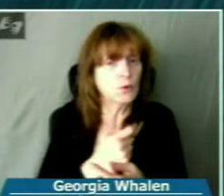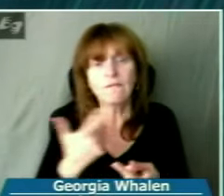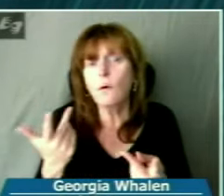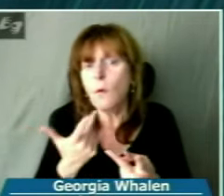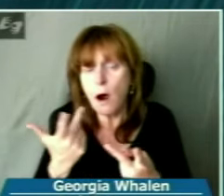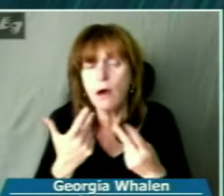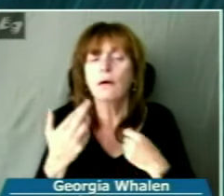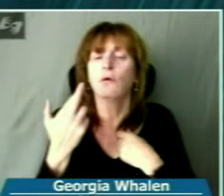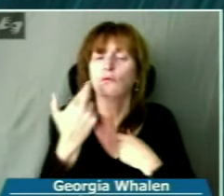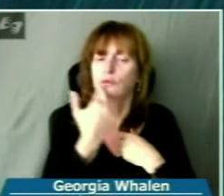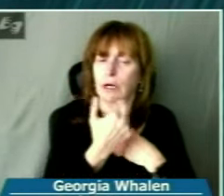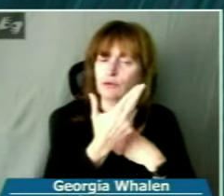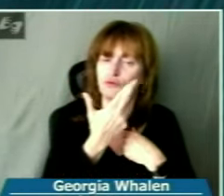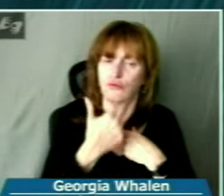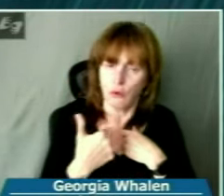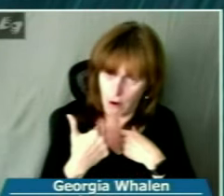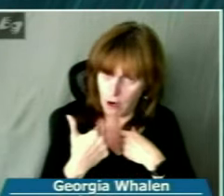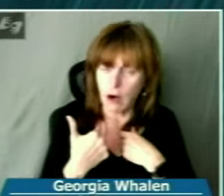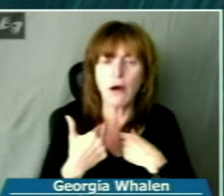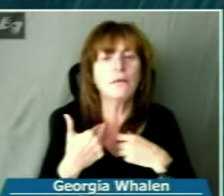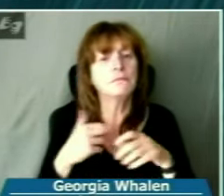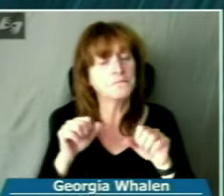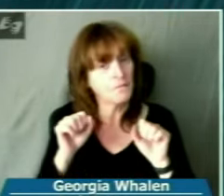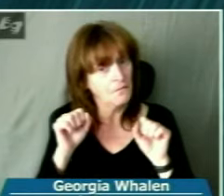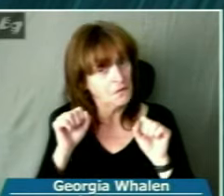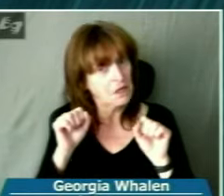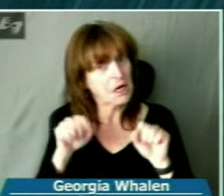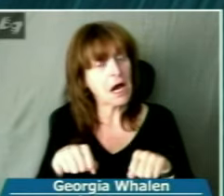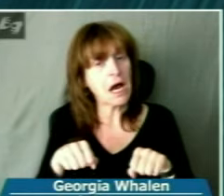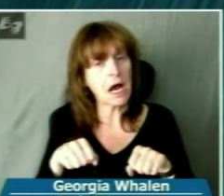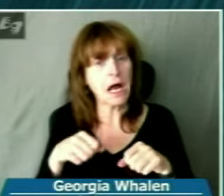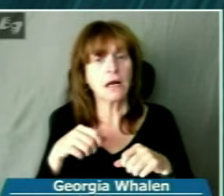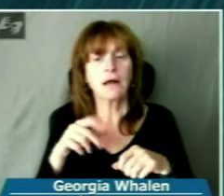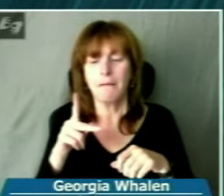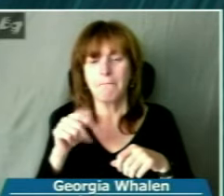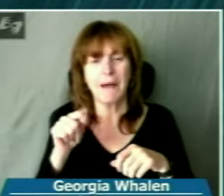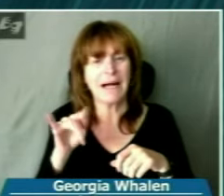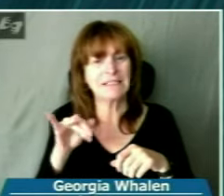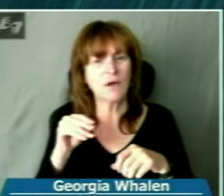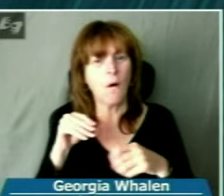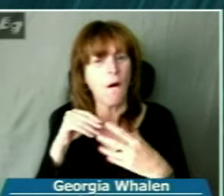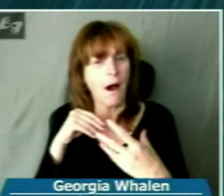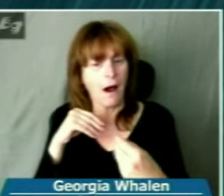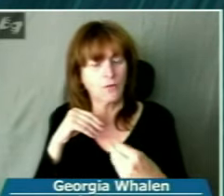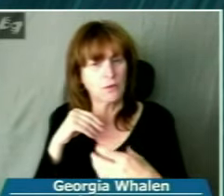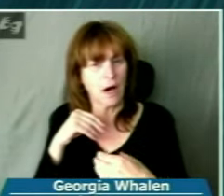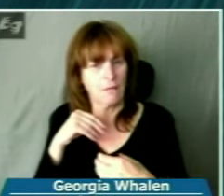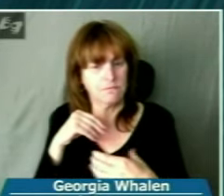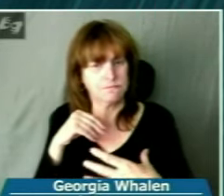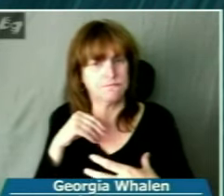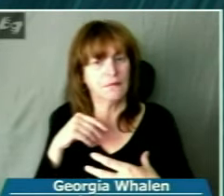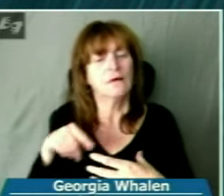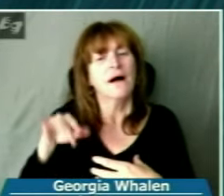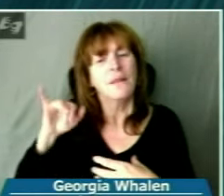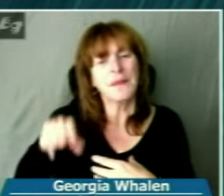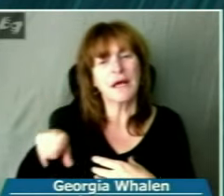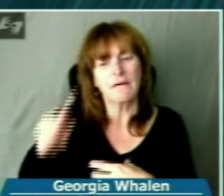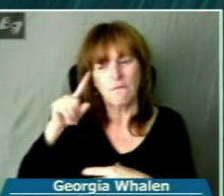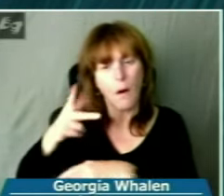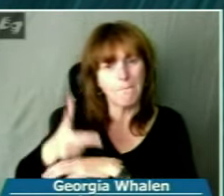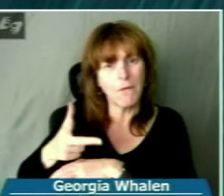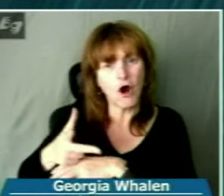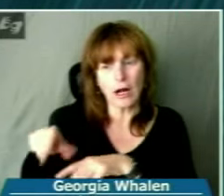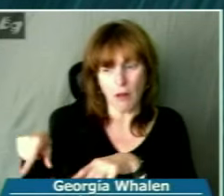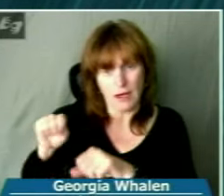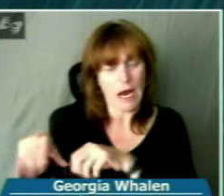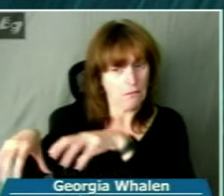under certain circumstances to expand into patios and potentially roads and parking lots. And the rationale clearly is that